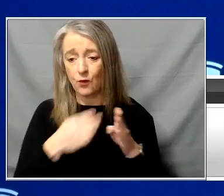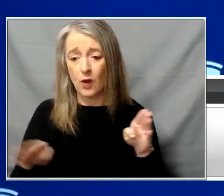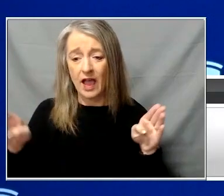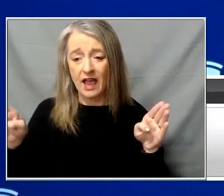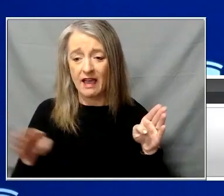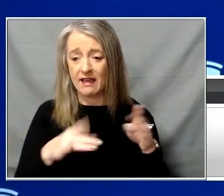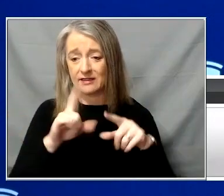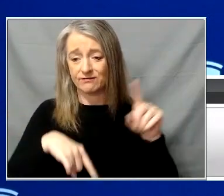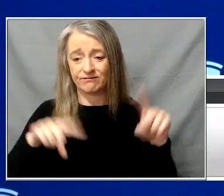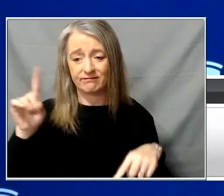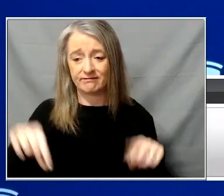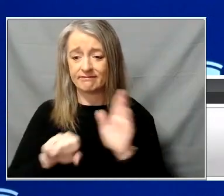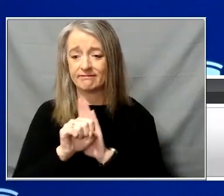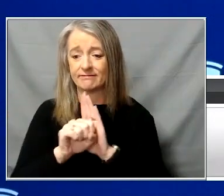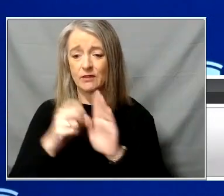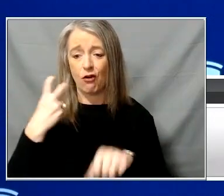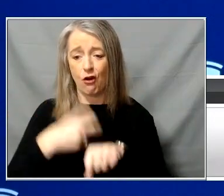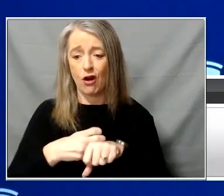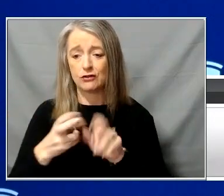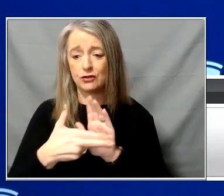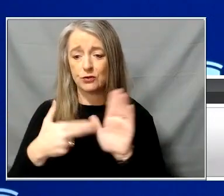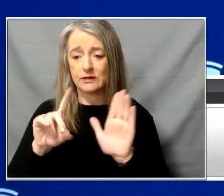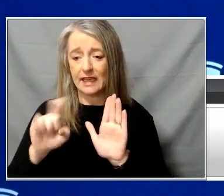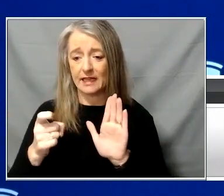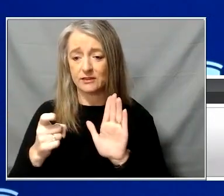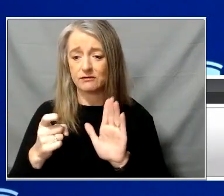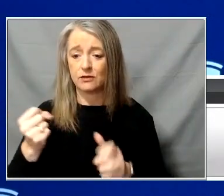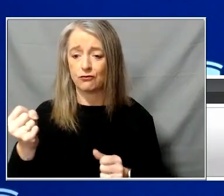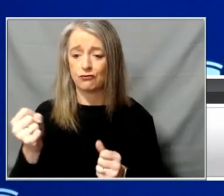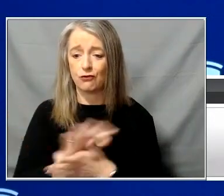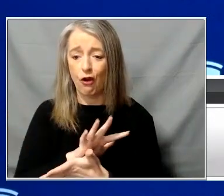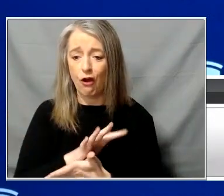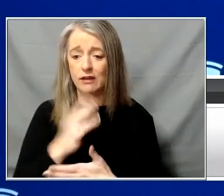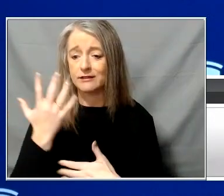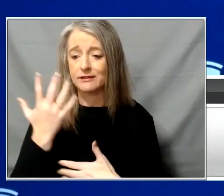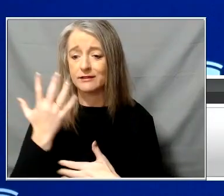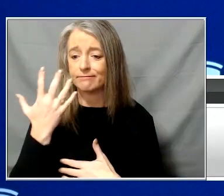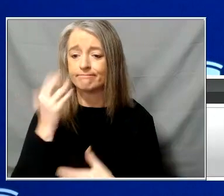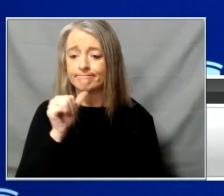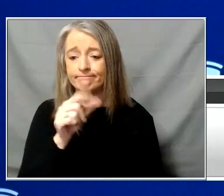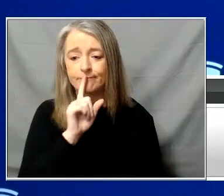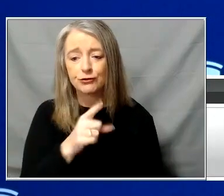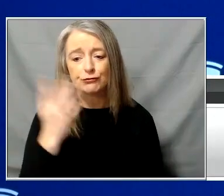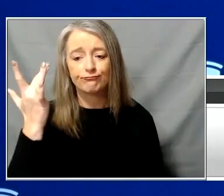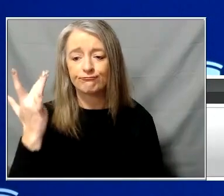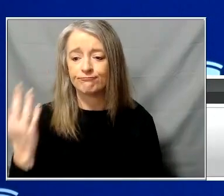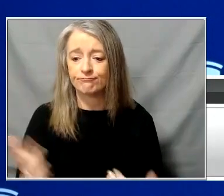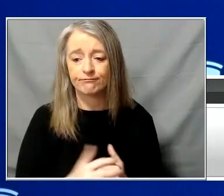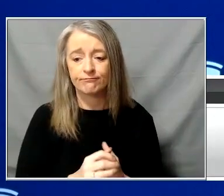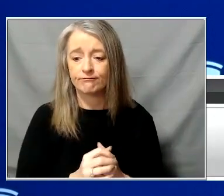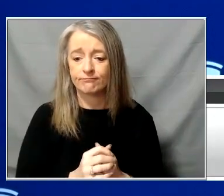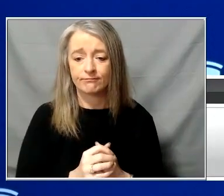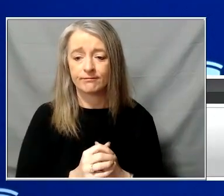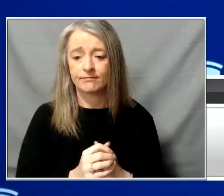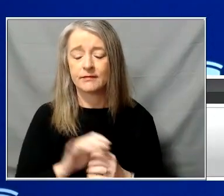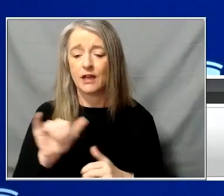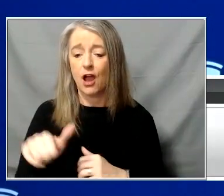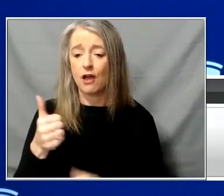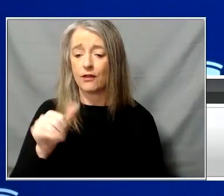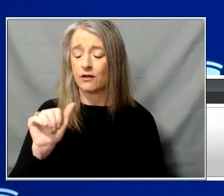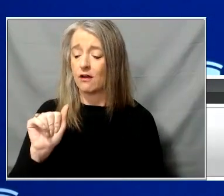it is harder to diagnose. In terms of the cause, we're not quite sure. Part of it, as with other autoimmune diseases, we think it